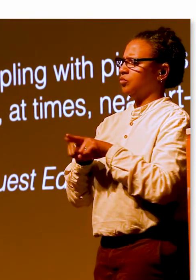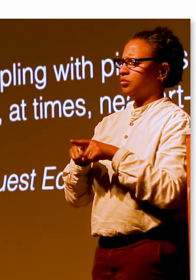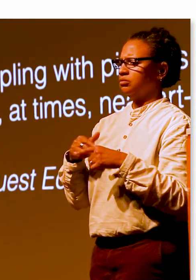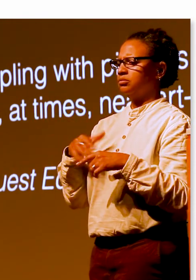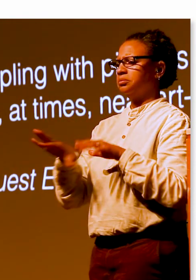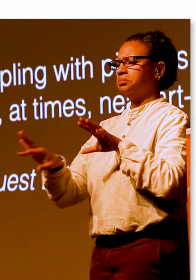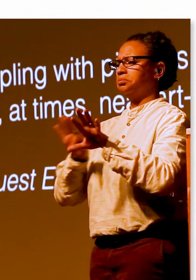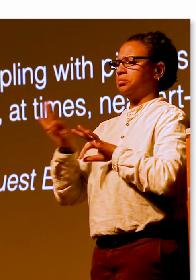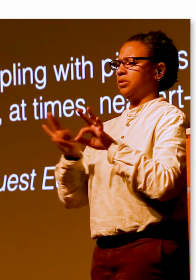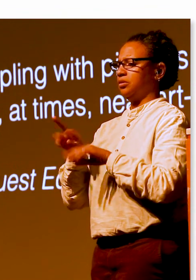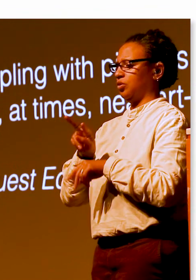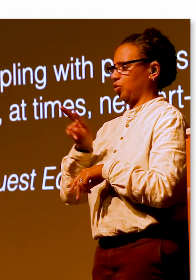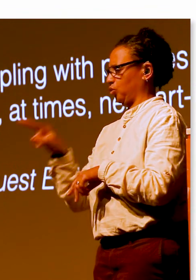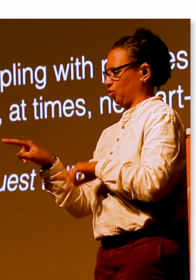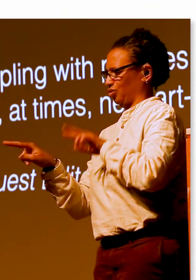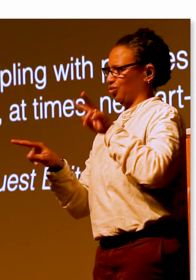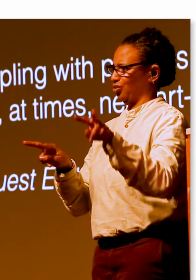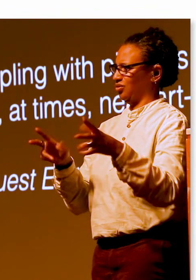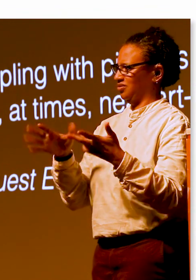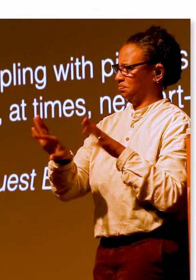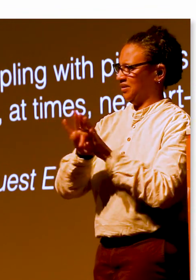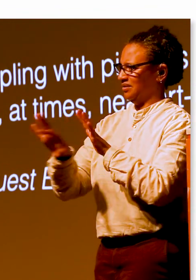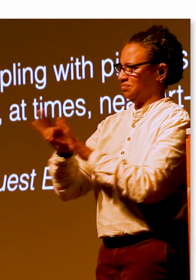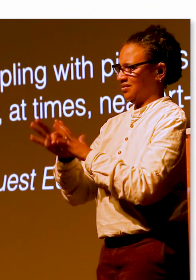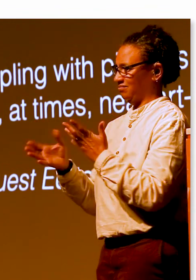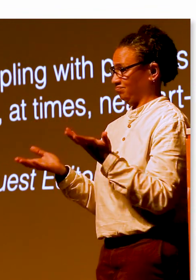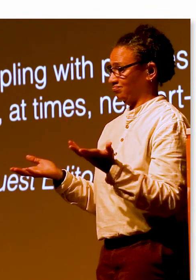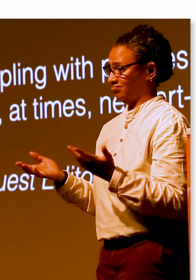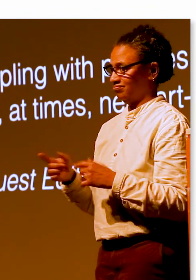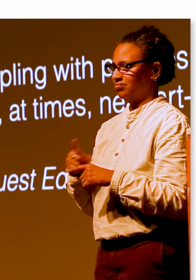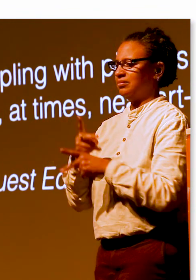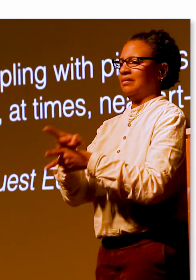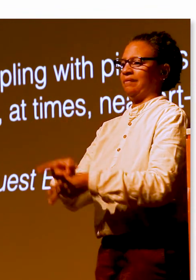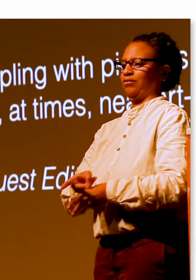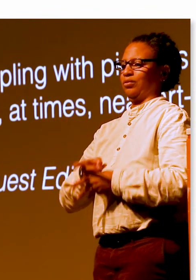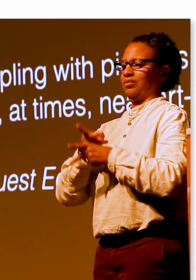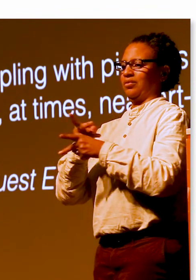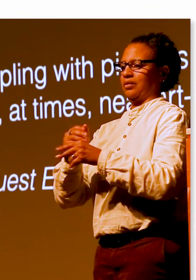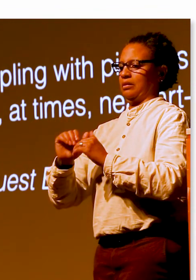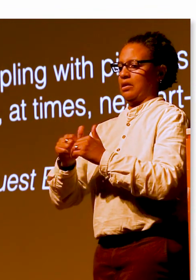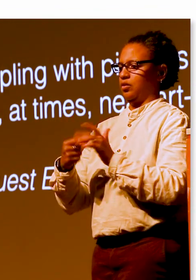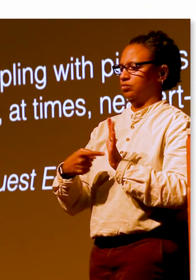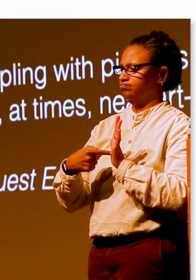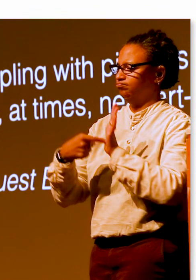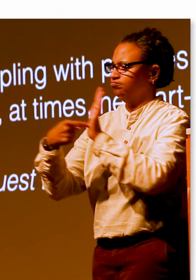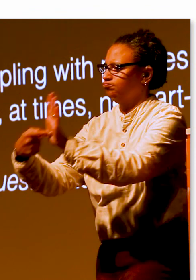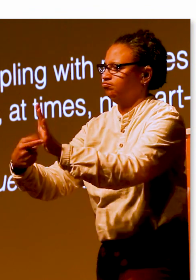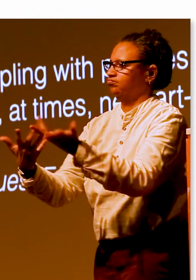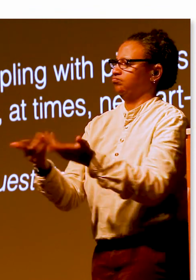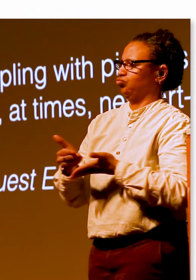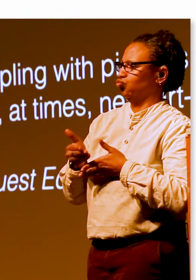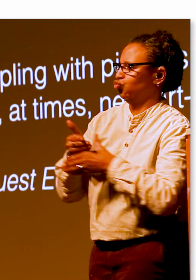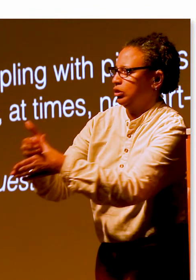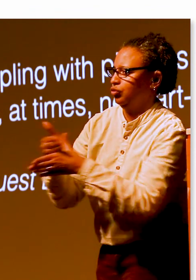social media or in other spaces? How can we think critically as maybe art practitioners or media makers